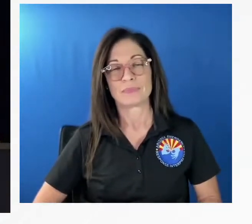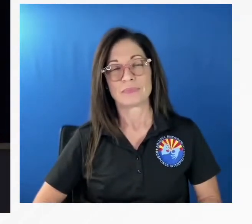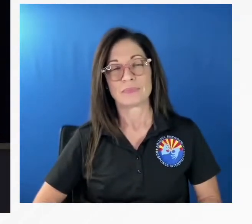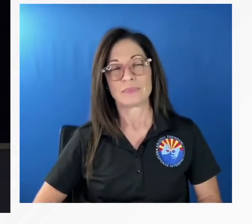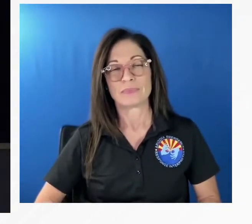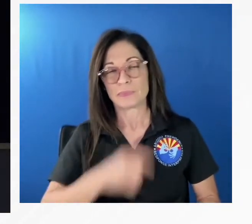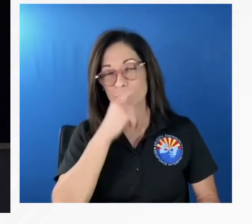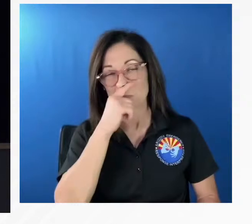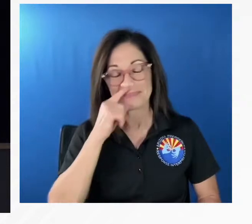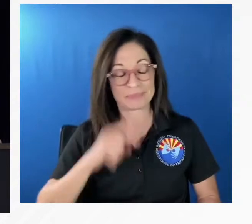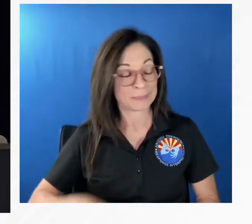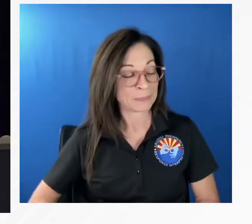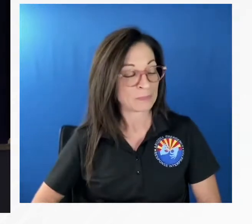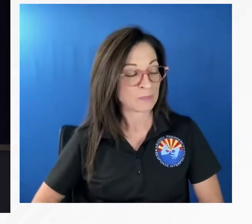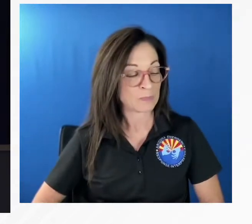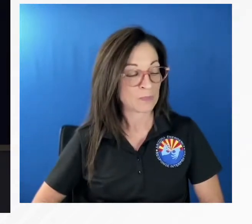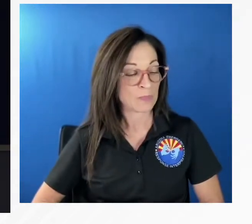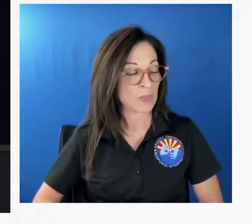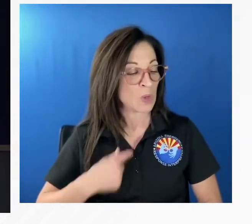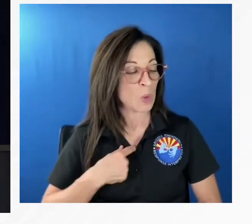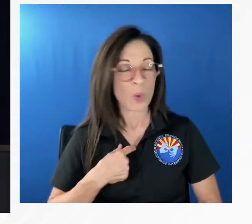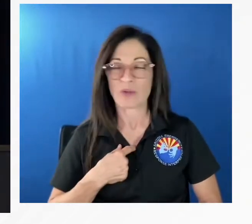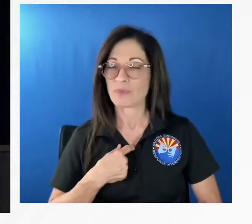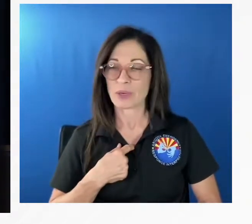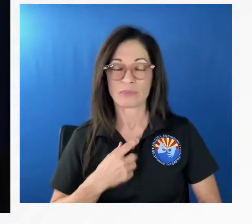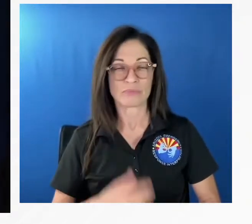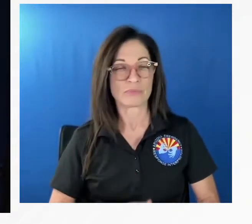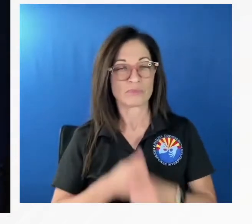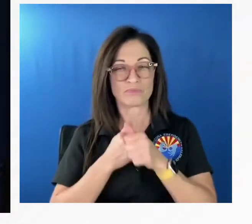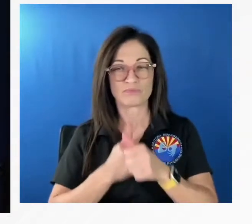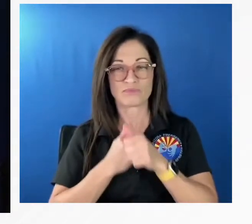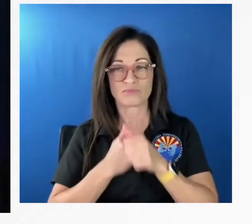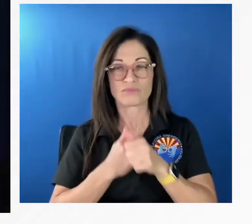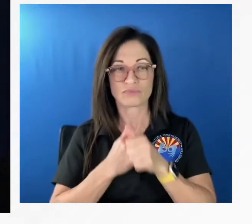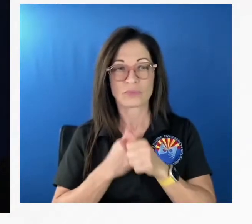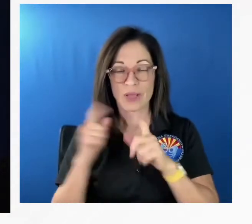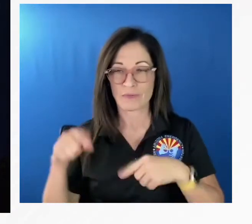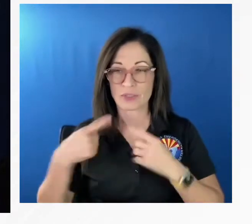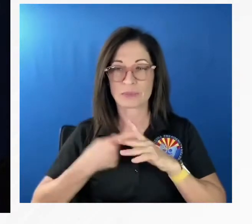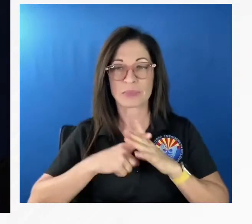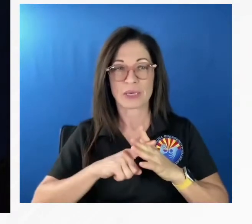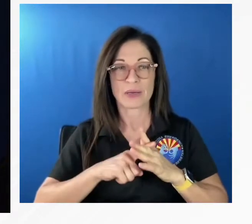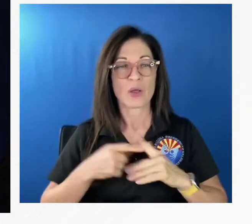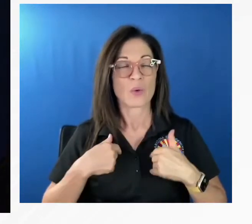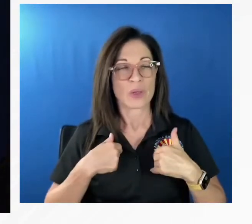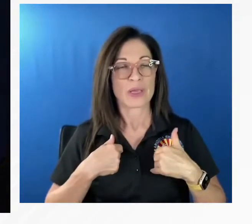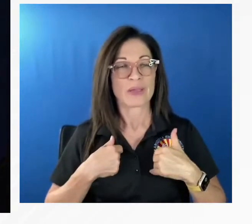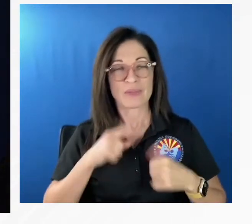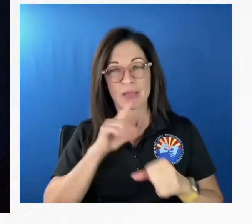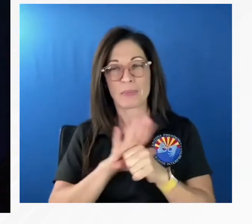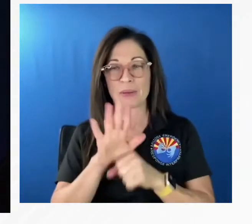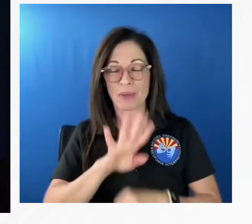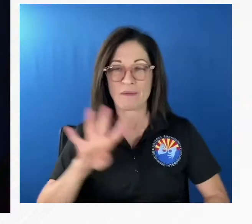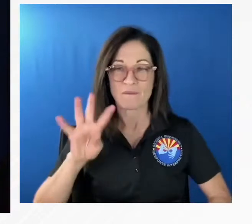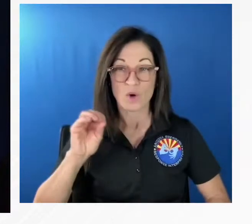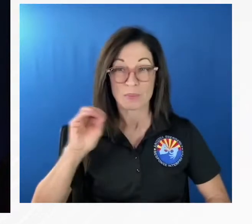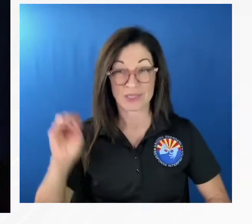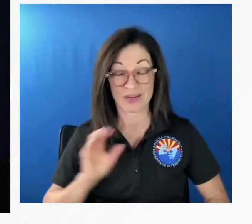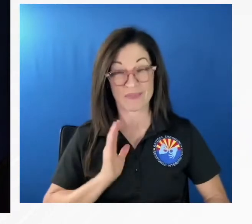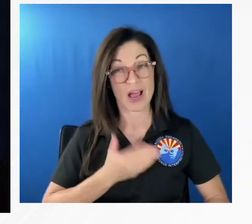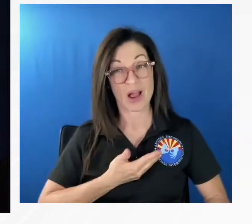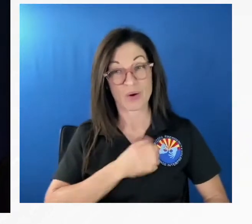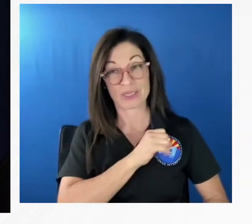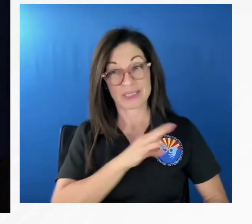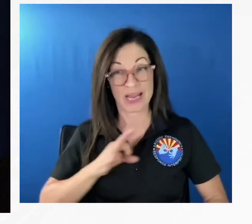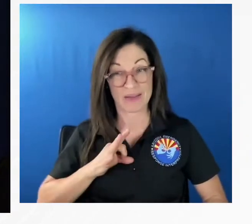But we've been in lockstep since the beginning of this fire. We've committed approximately 40% of our department here at the height of this incident. I say at the